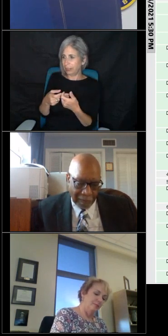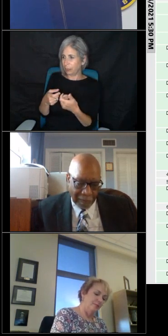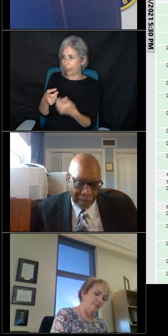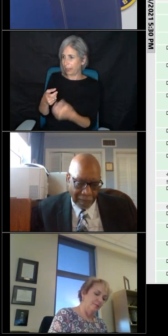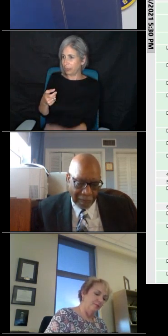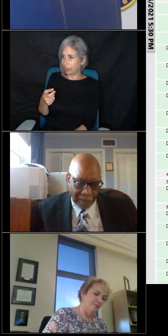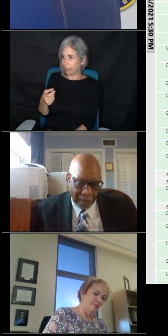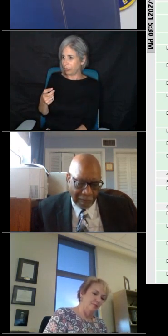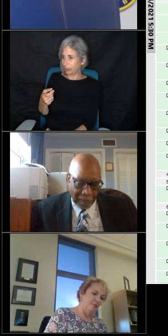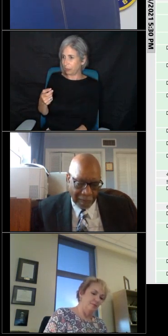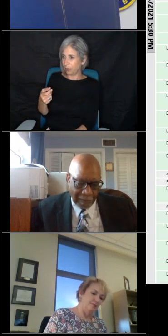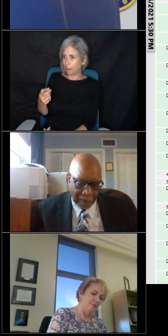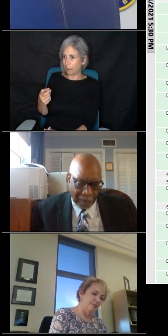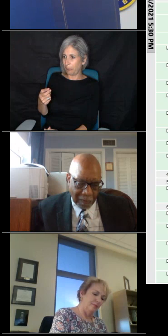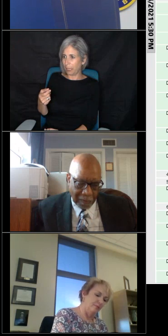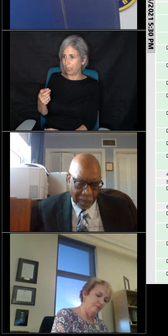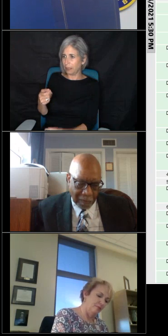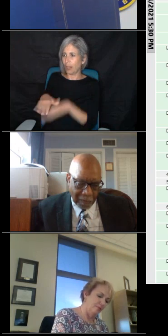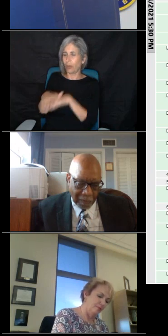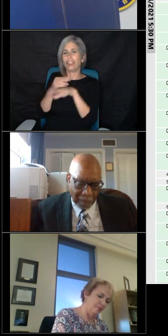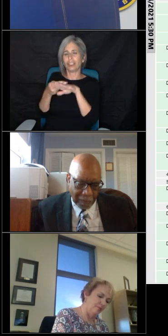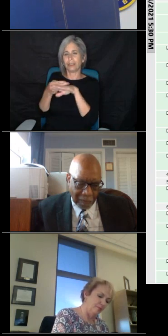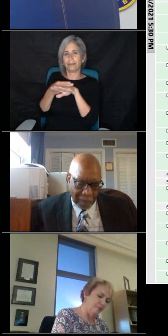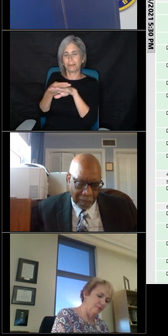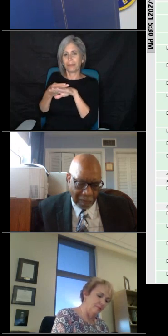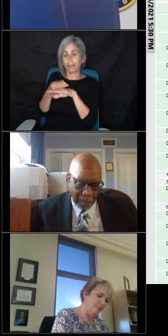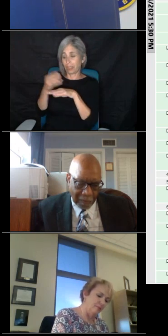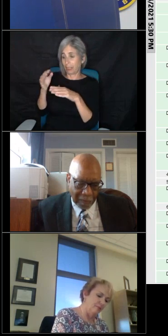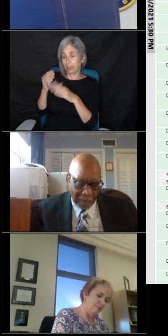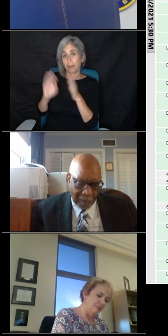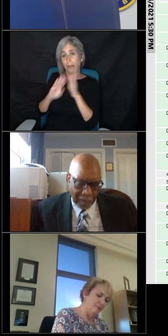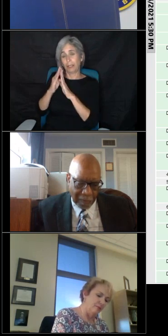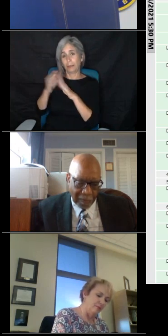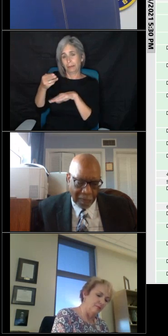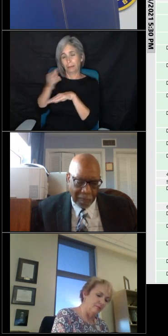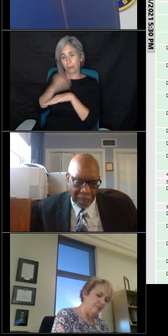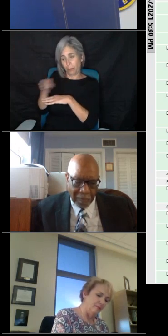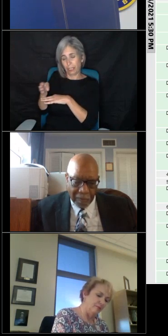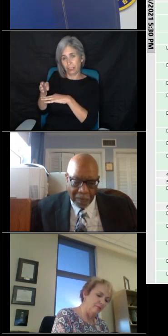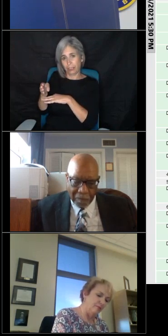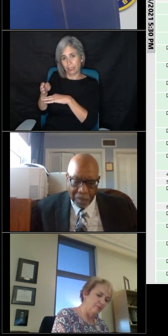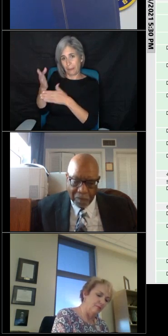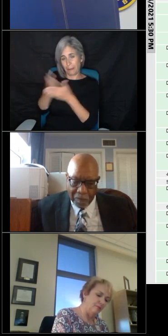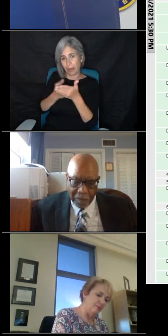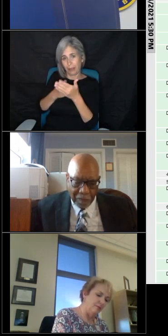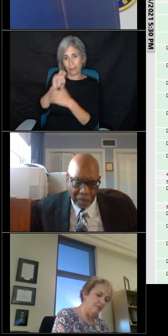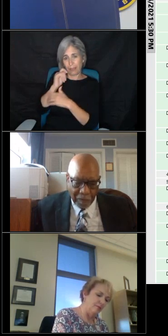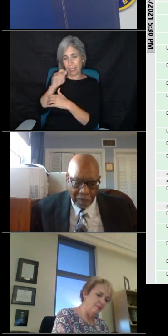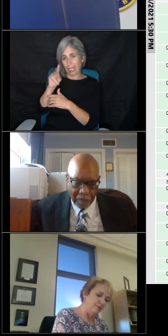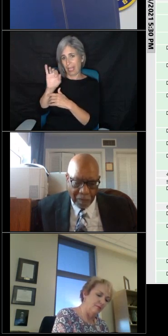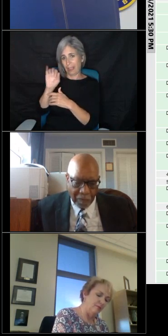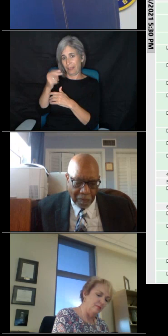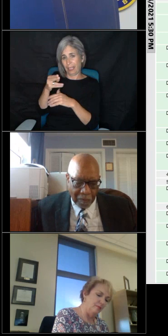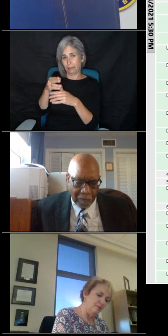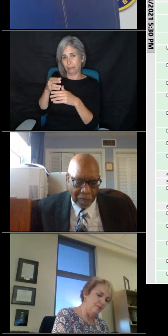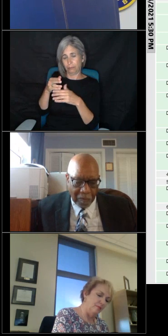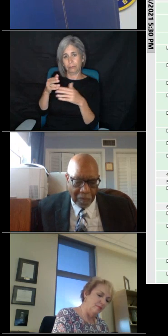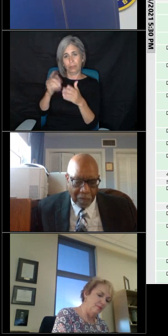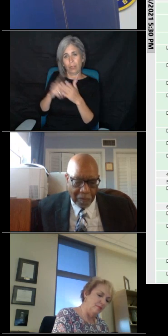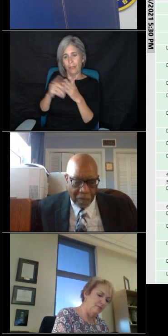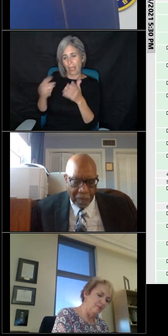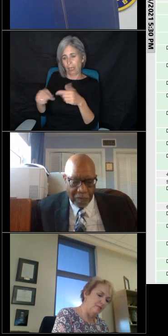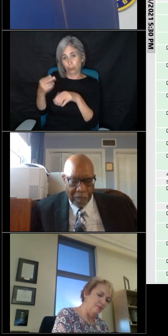Boynton Beach Proclamation. Whereas the growth and prosperity of the city of Boynton Beach is due to, in part to an ethnic diversity that includes a substantial and